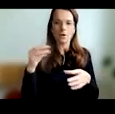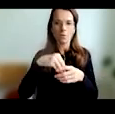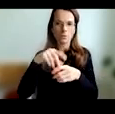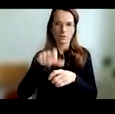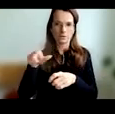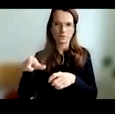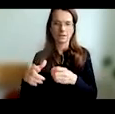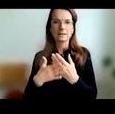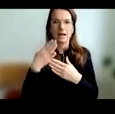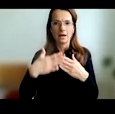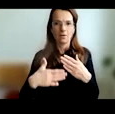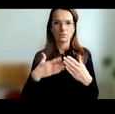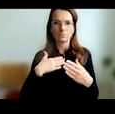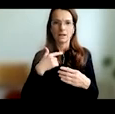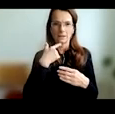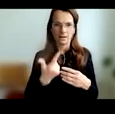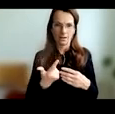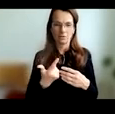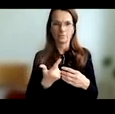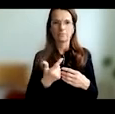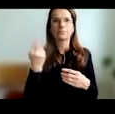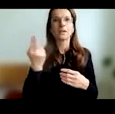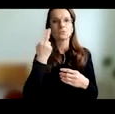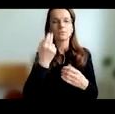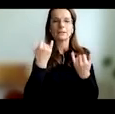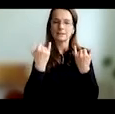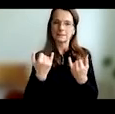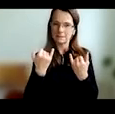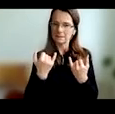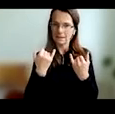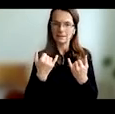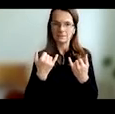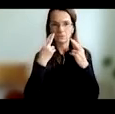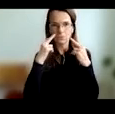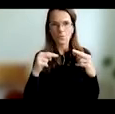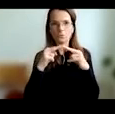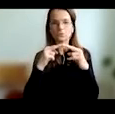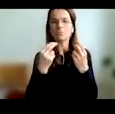all the users. What I would like to say